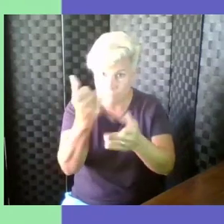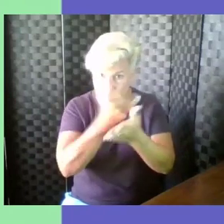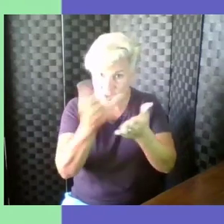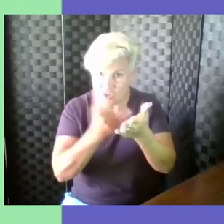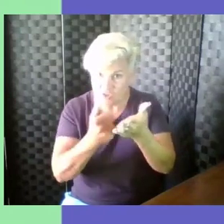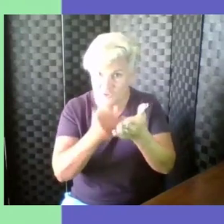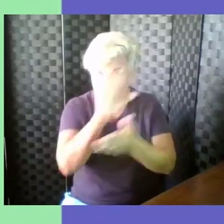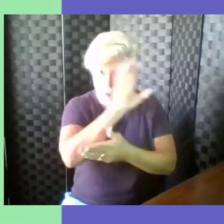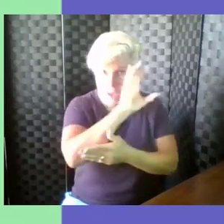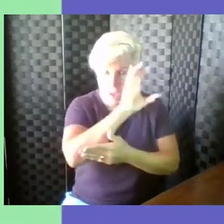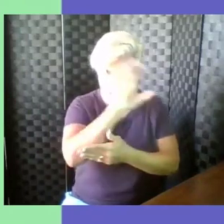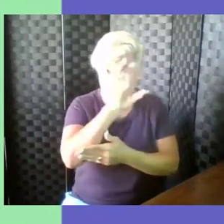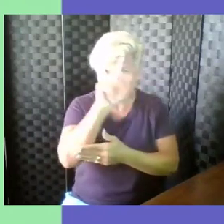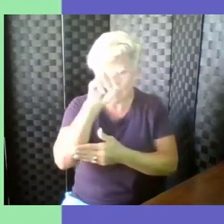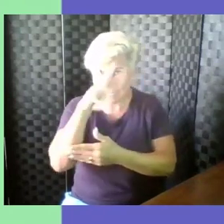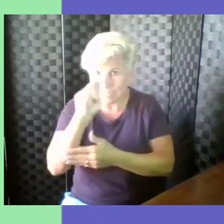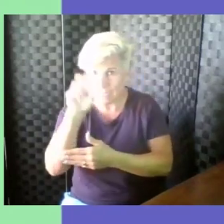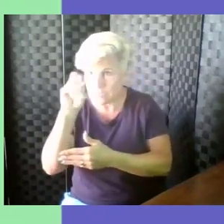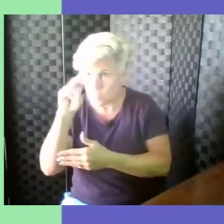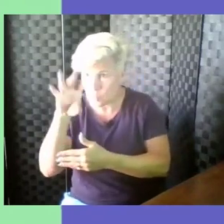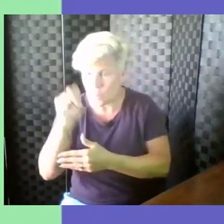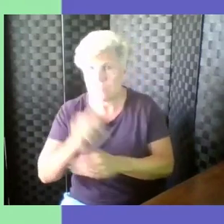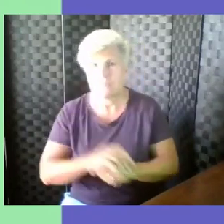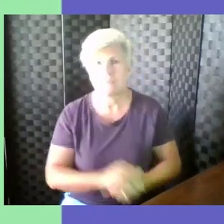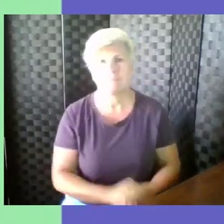see how you do.